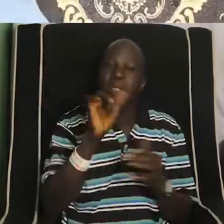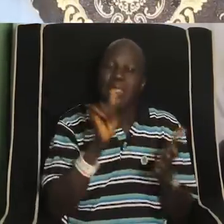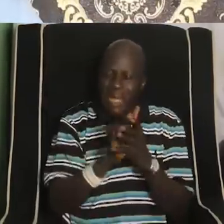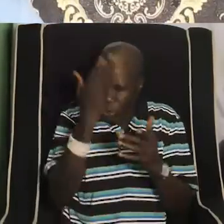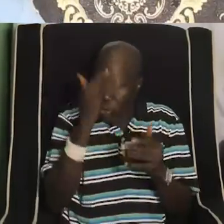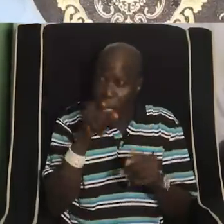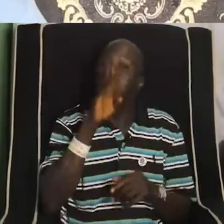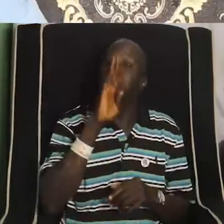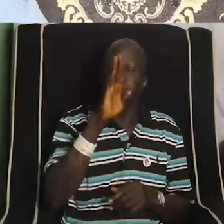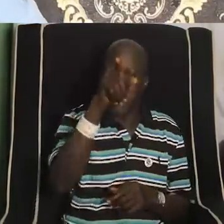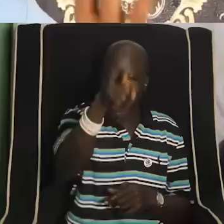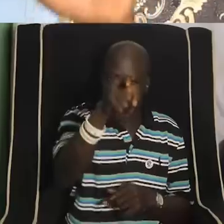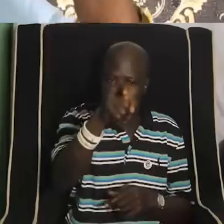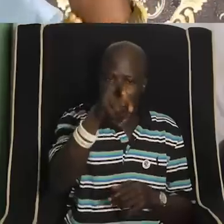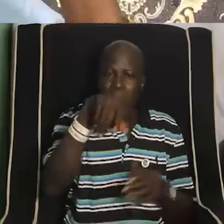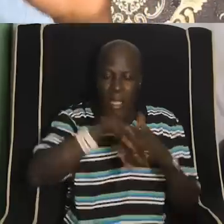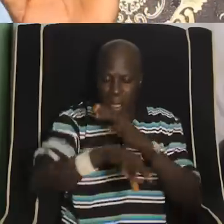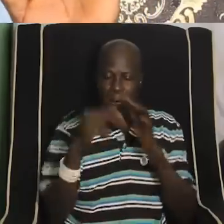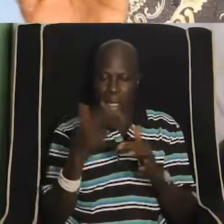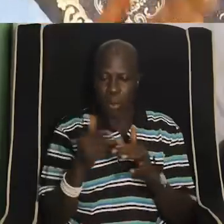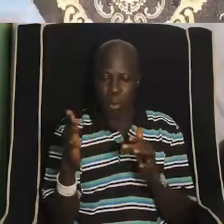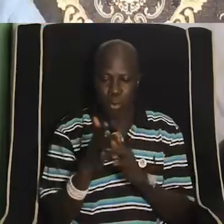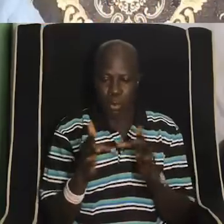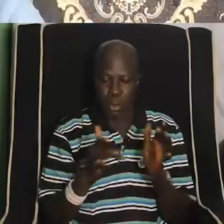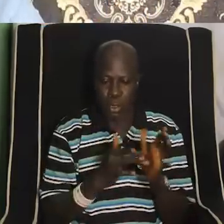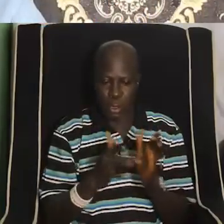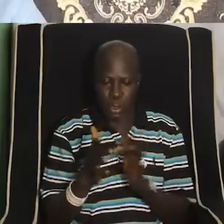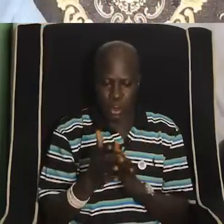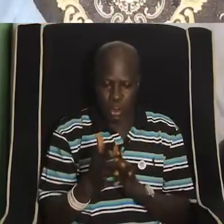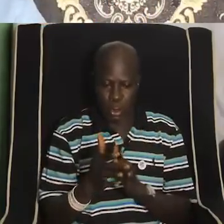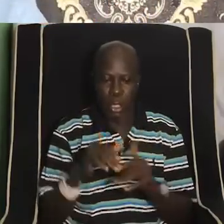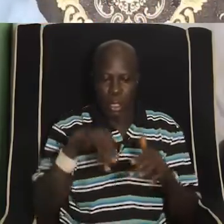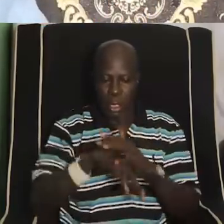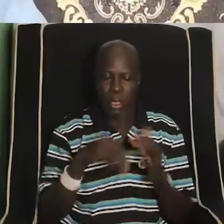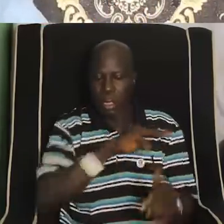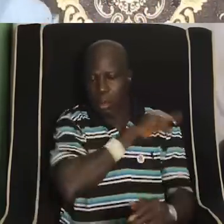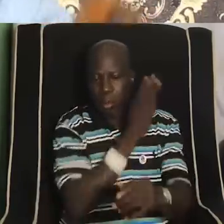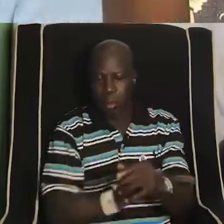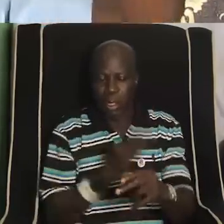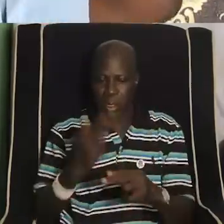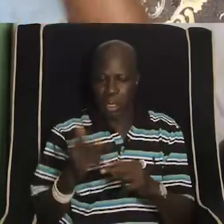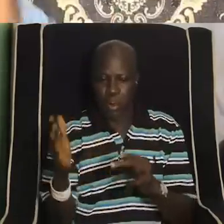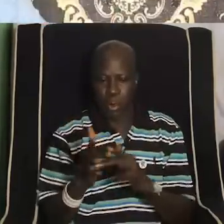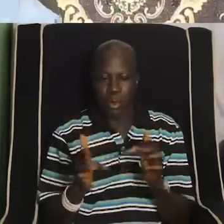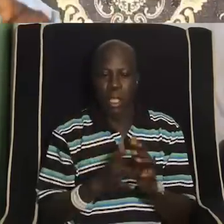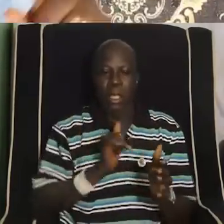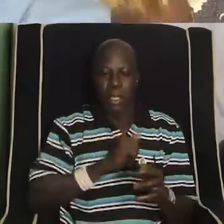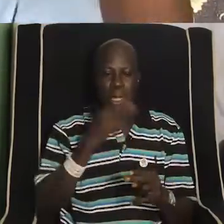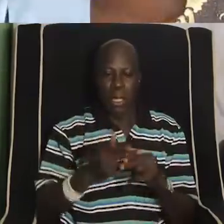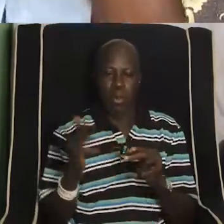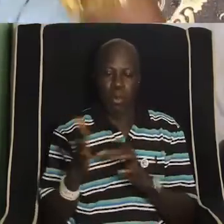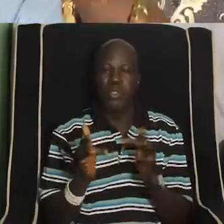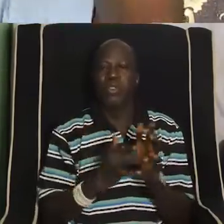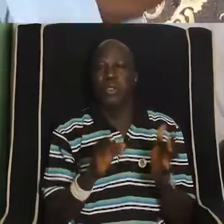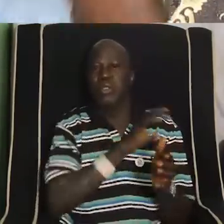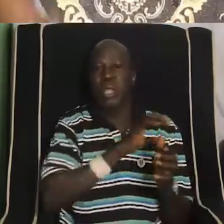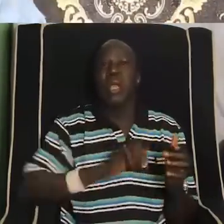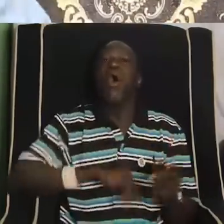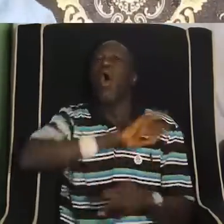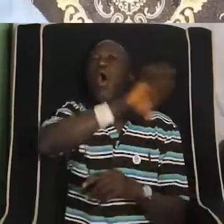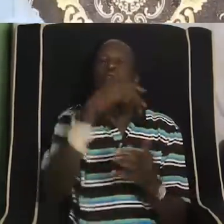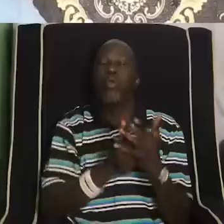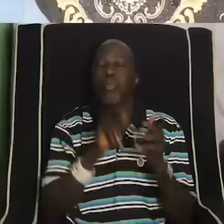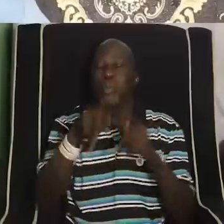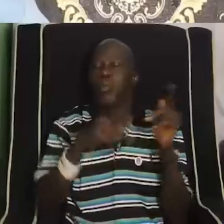wa. You are among. Ivanu Galaya. In the name of Jesus. Hey, we mother ya. In the mighty name of Jesus. In the name of Jesus. Eyi te duro de